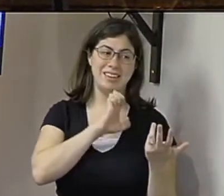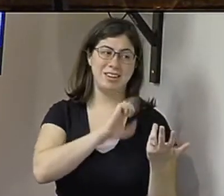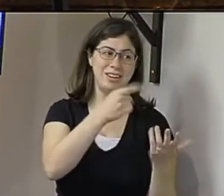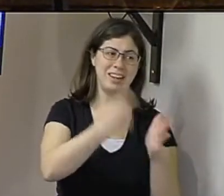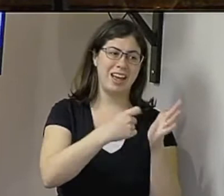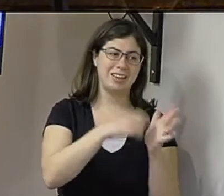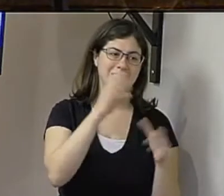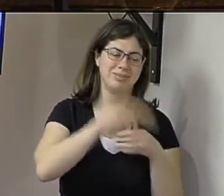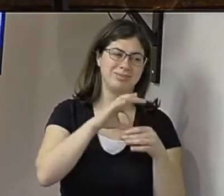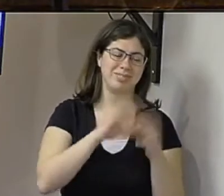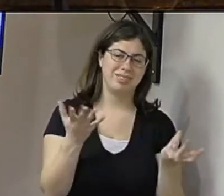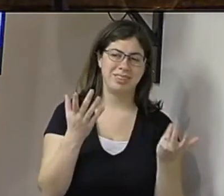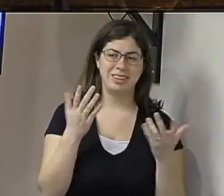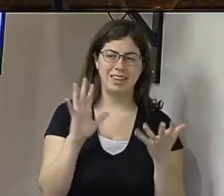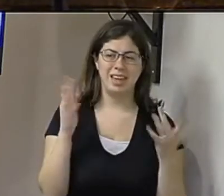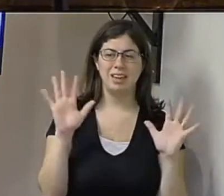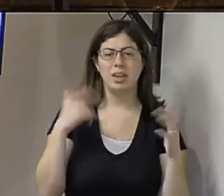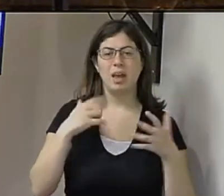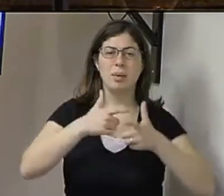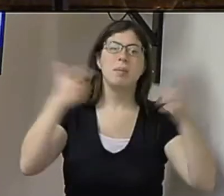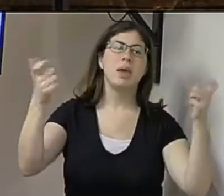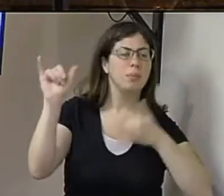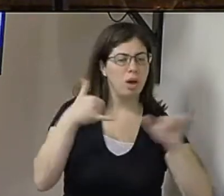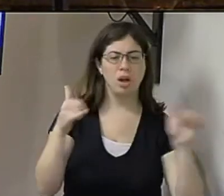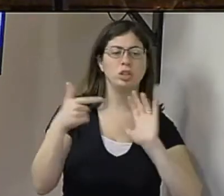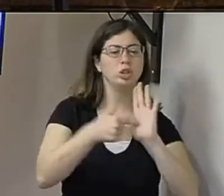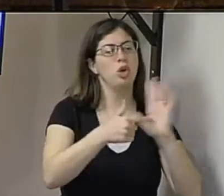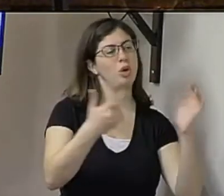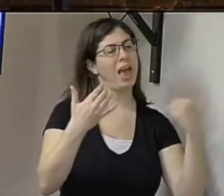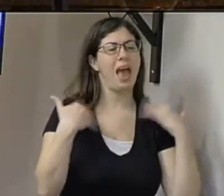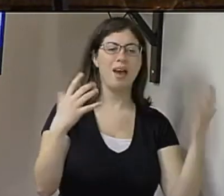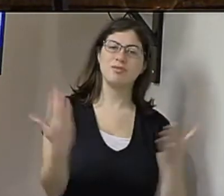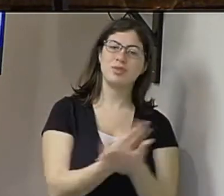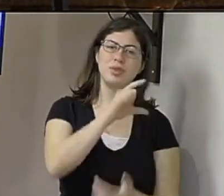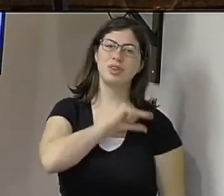So he's throwing this huge party to commemorate the fact that now he has this new queen.